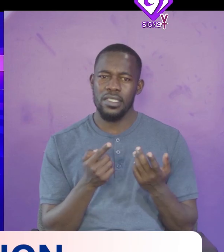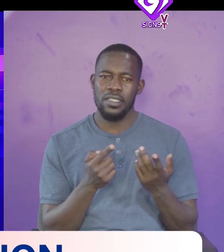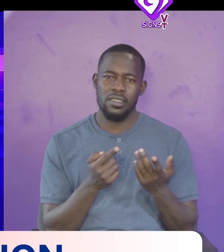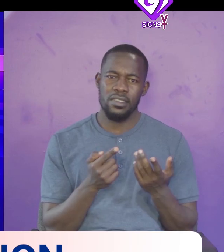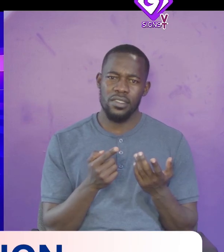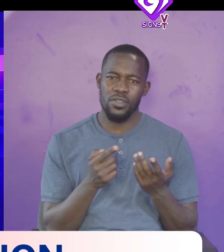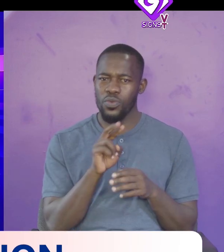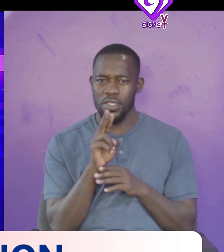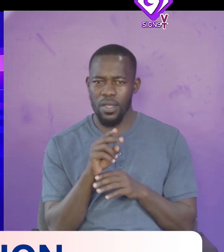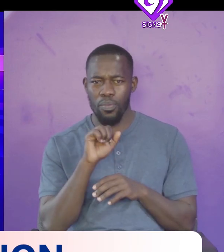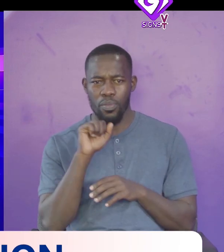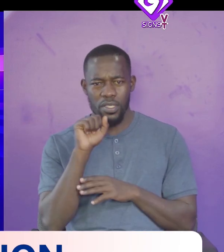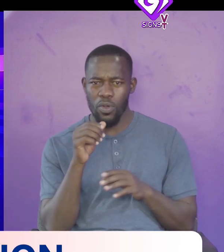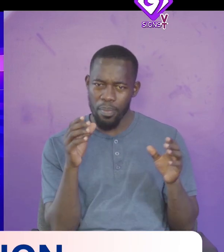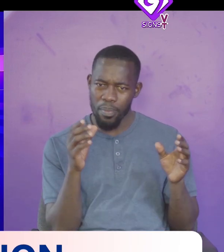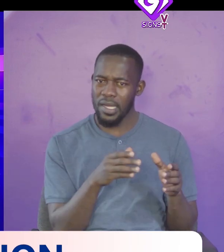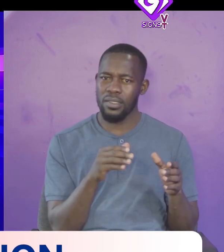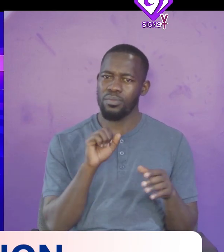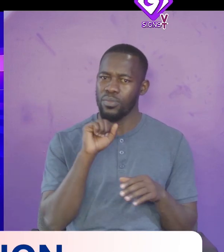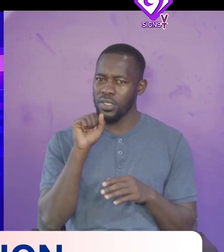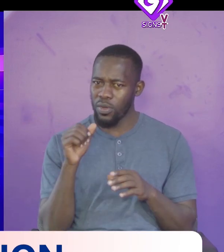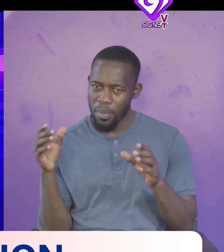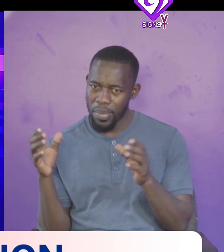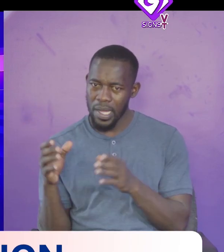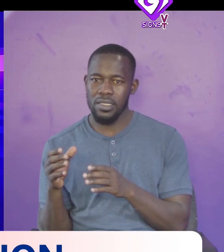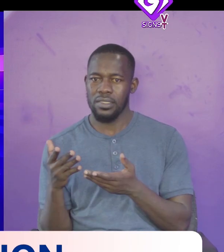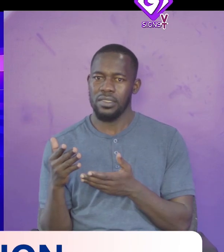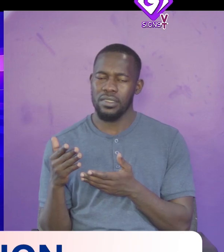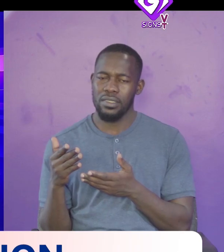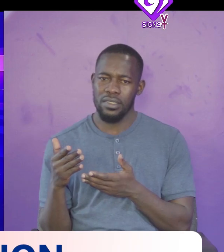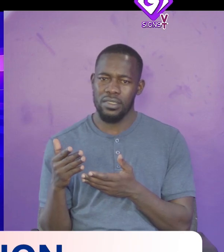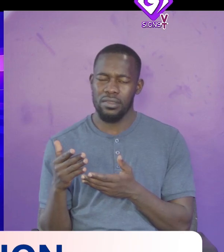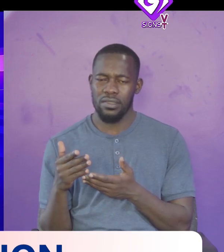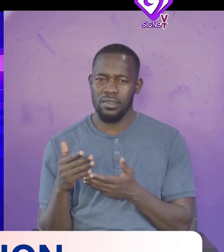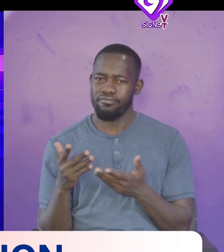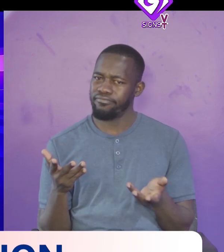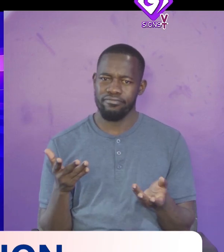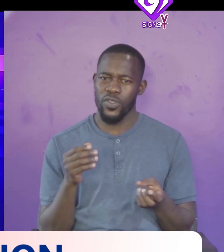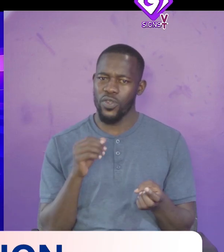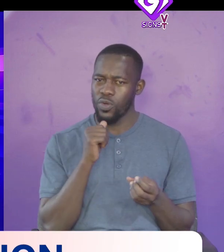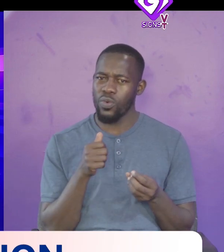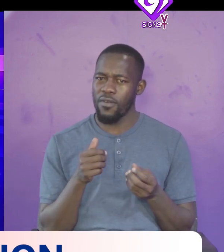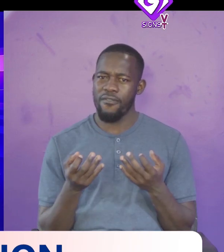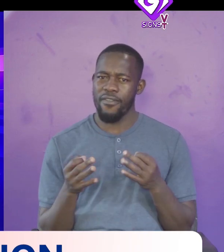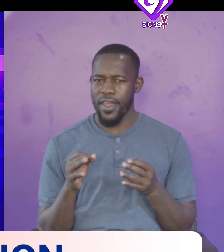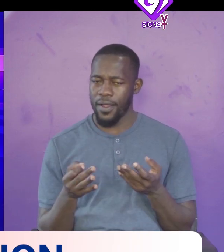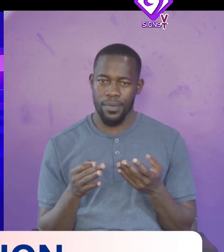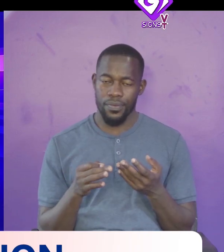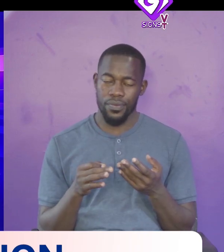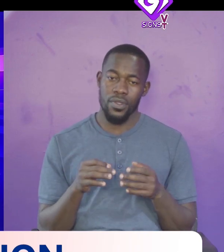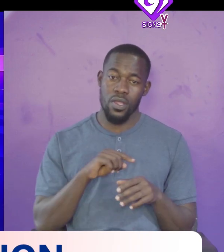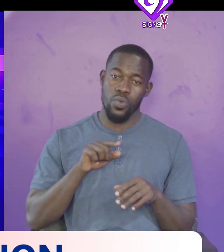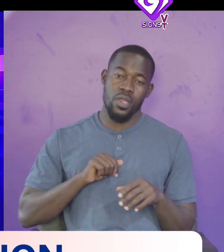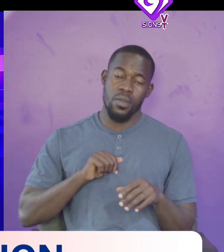in the ring, but they are the ones who are at the back of the candidates fighting. Okay. And this is what you are saying, Jonah. We must reach a point in